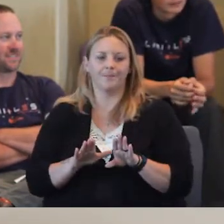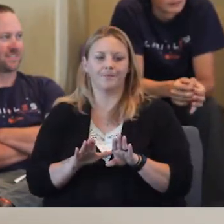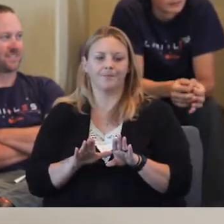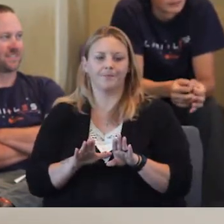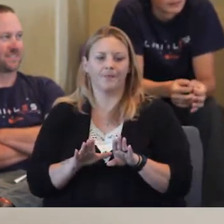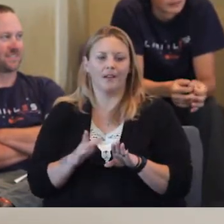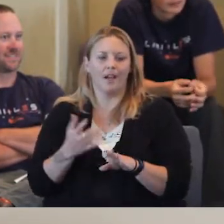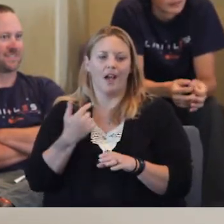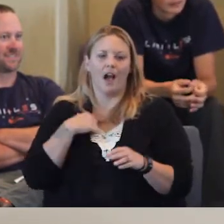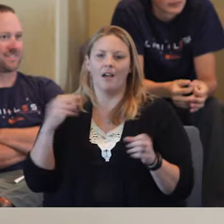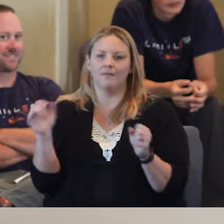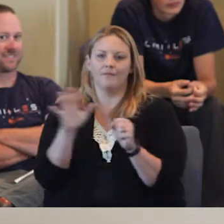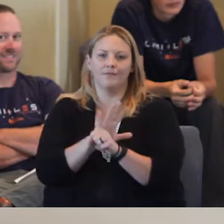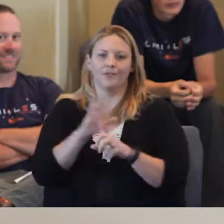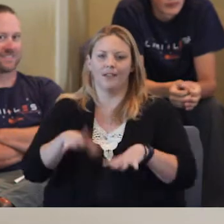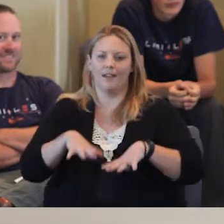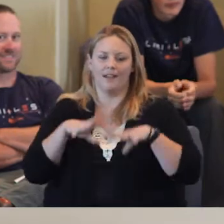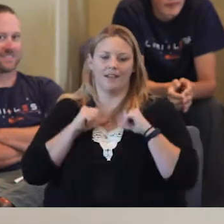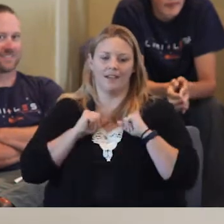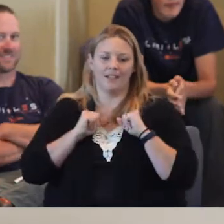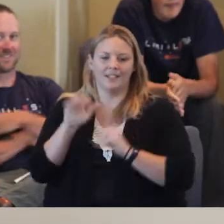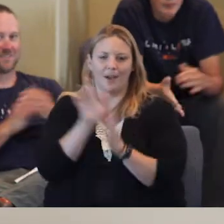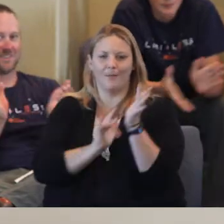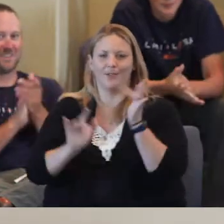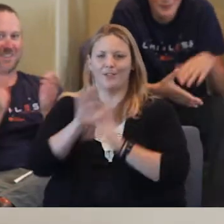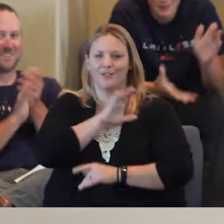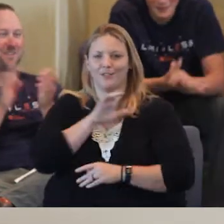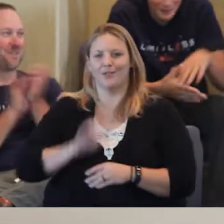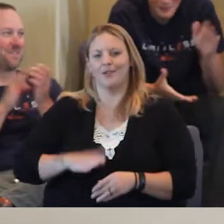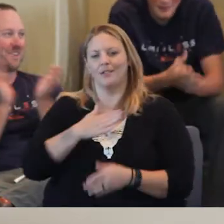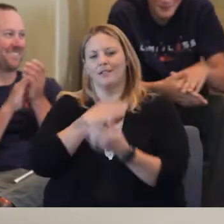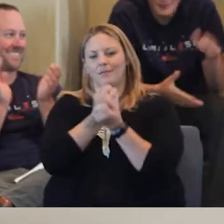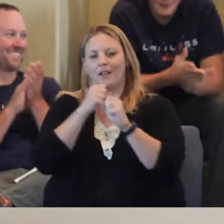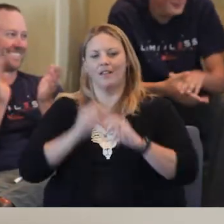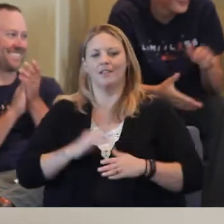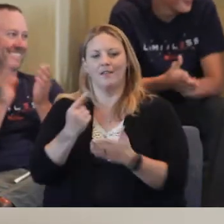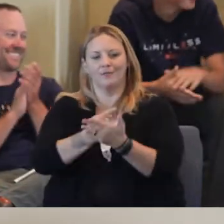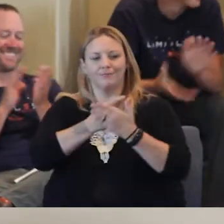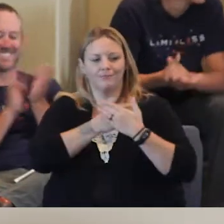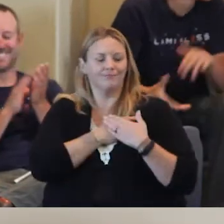Sunday, I fully accepted Jesus Christ as my Savior.